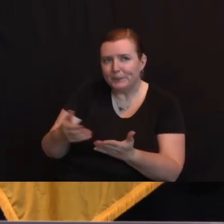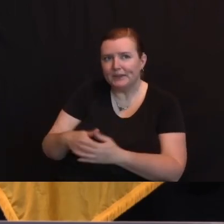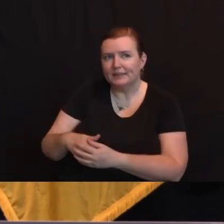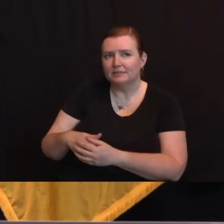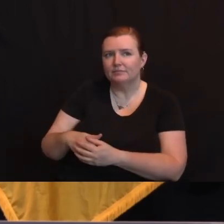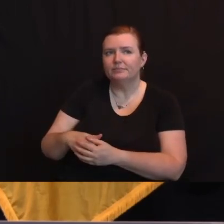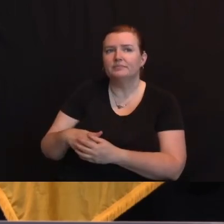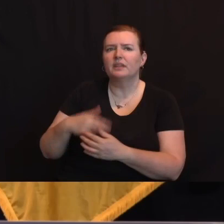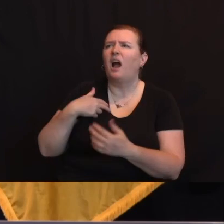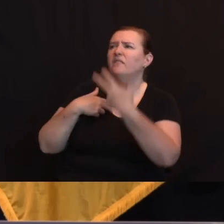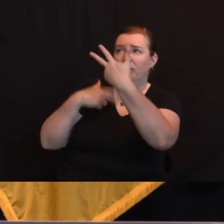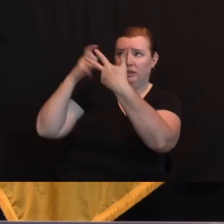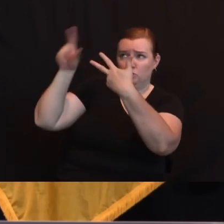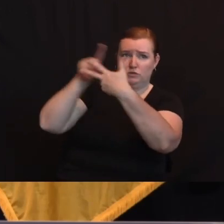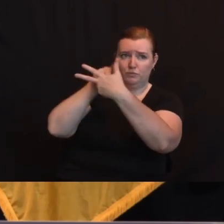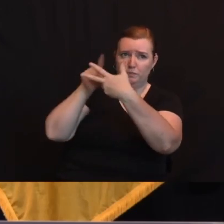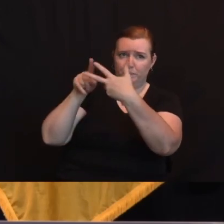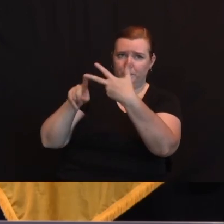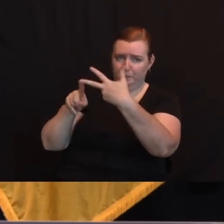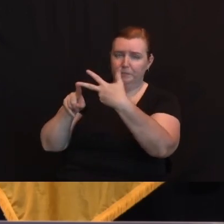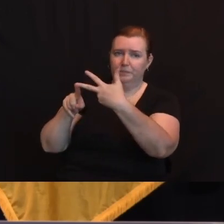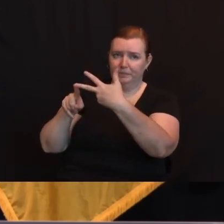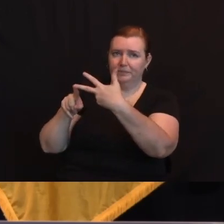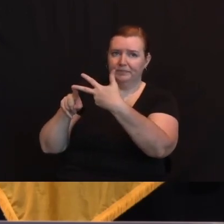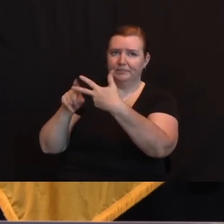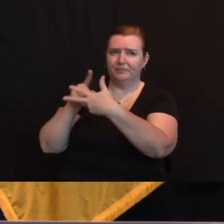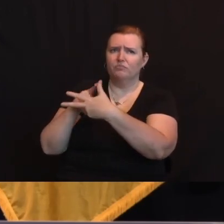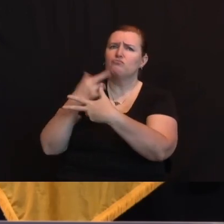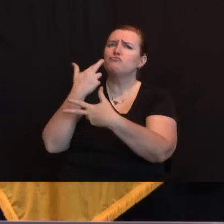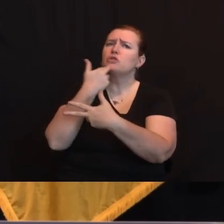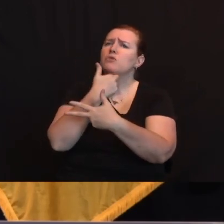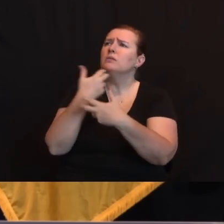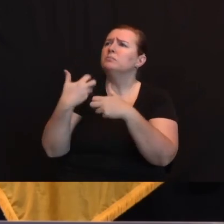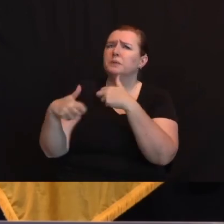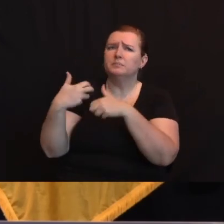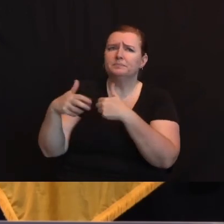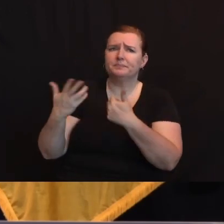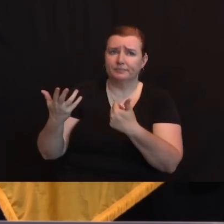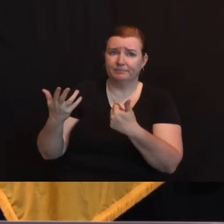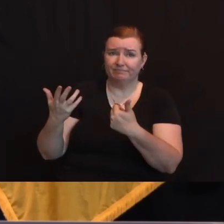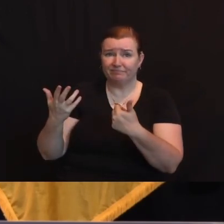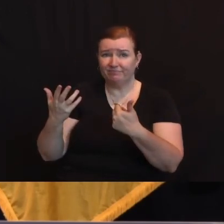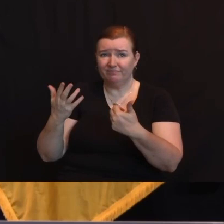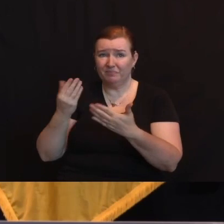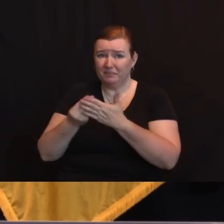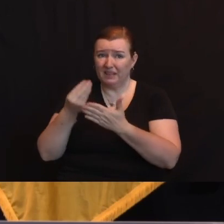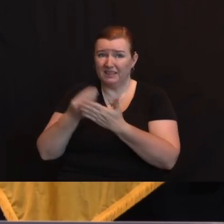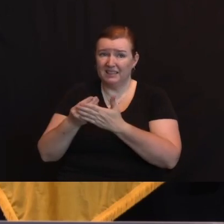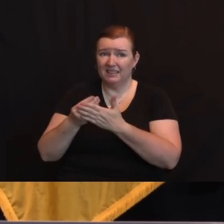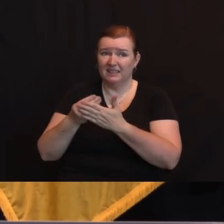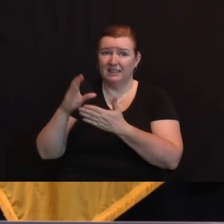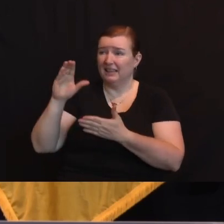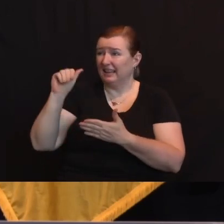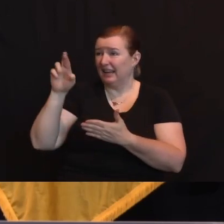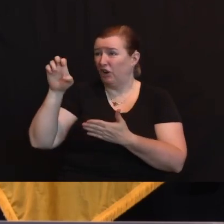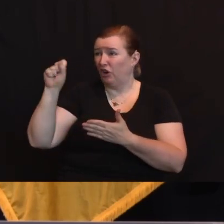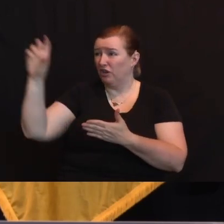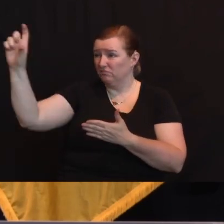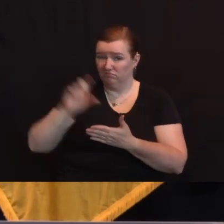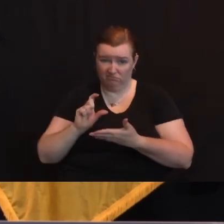You mentioned your sympathy with problems facing restaurants. Do you support allocating a portion of CARES Act funding to restaurants?